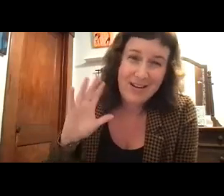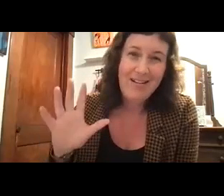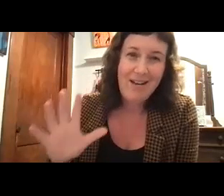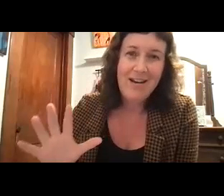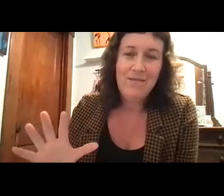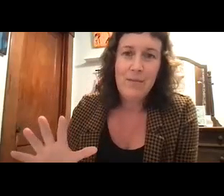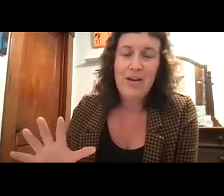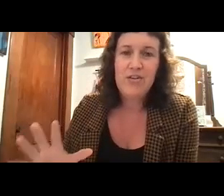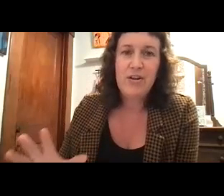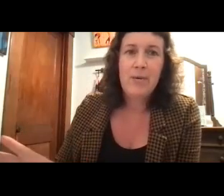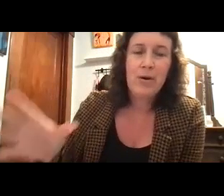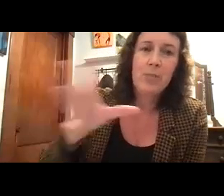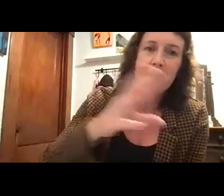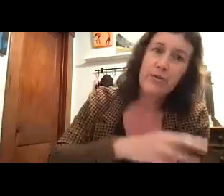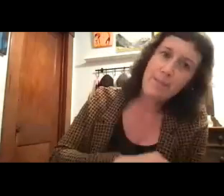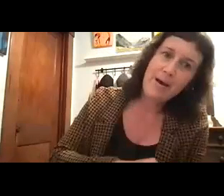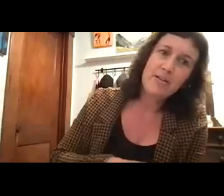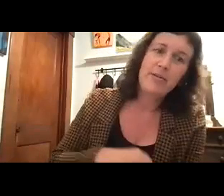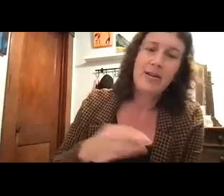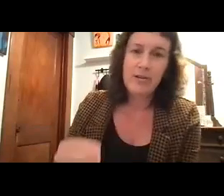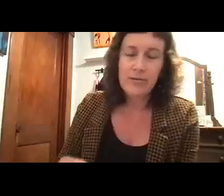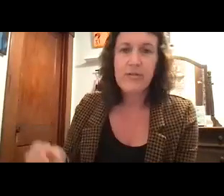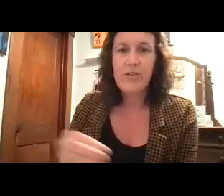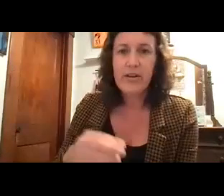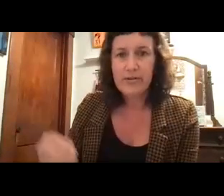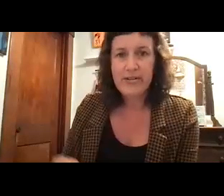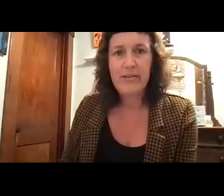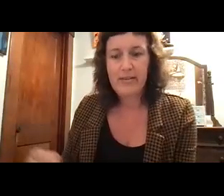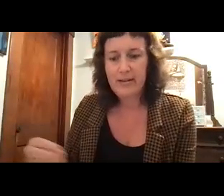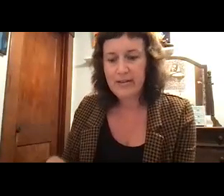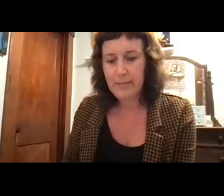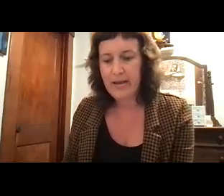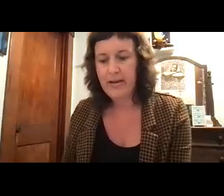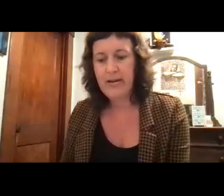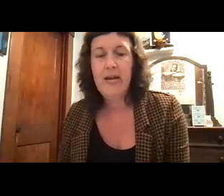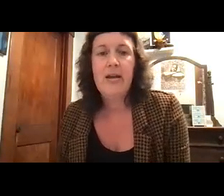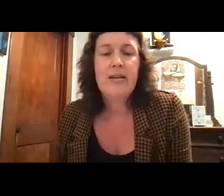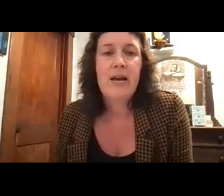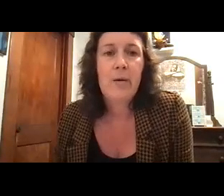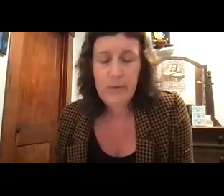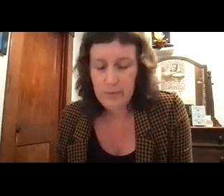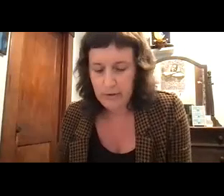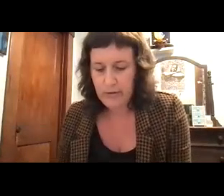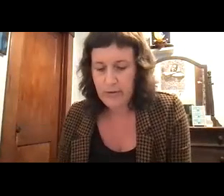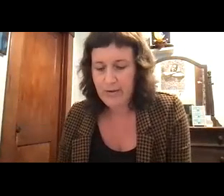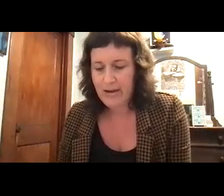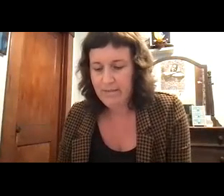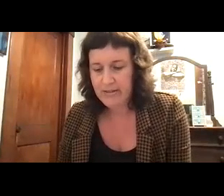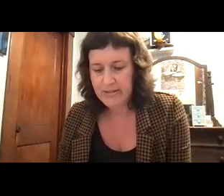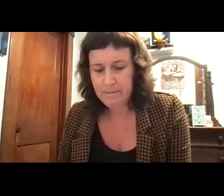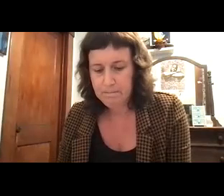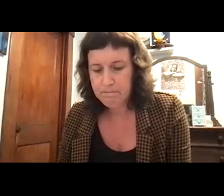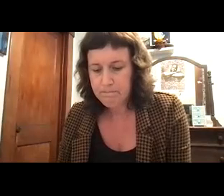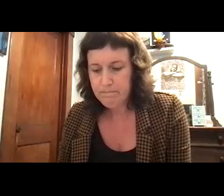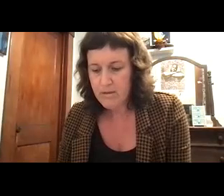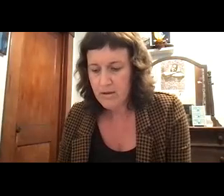you're going to get a lot of information, but we're hoping you come back to it and use the videos and the links embedded to help you learn about